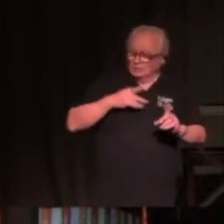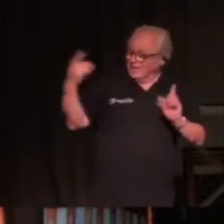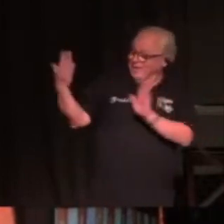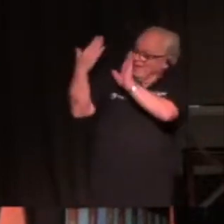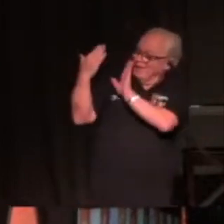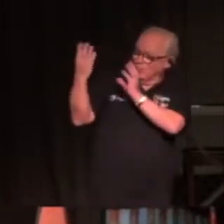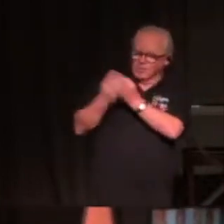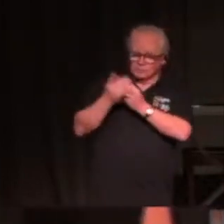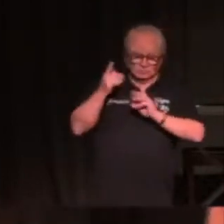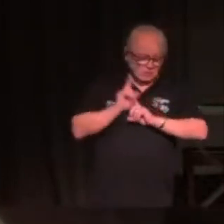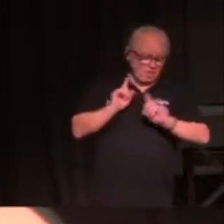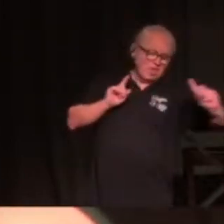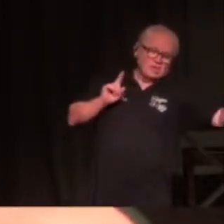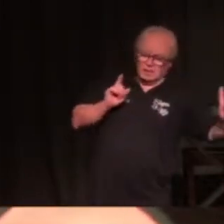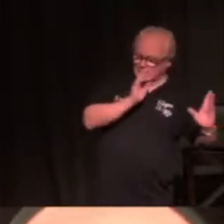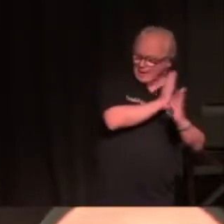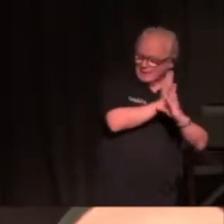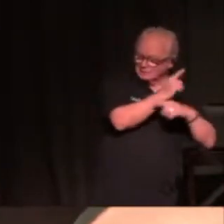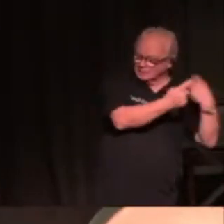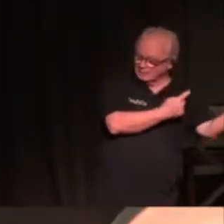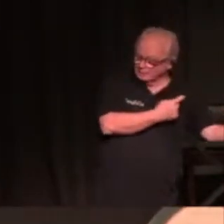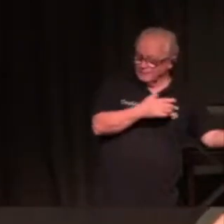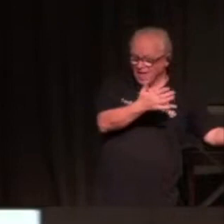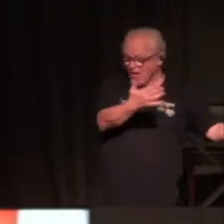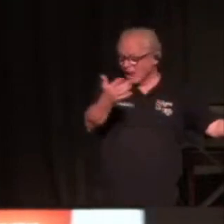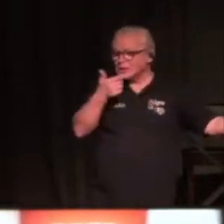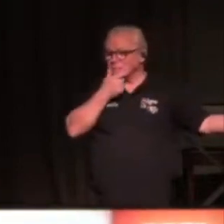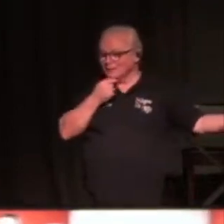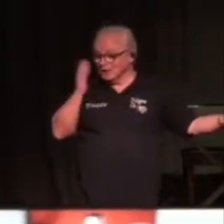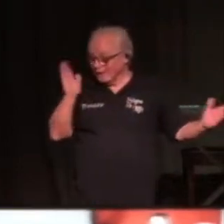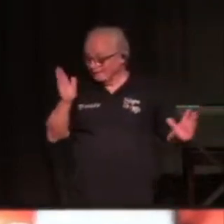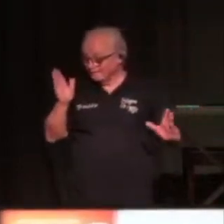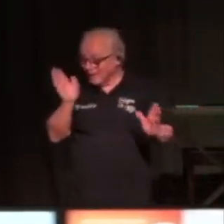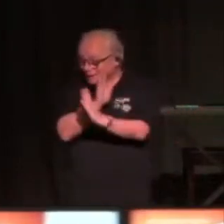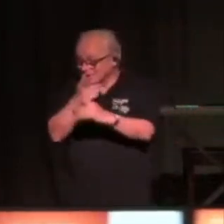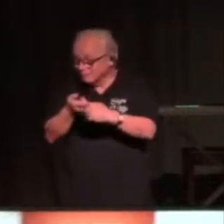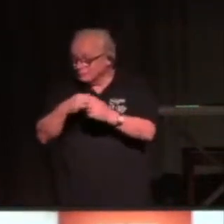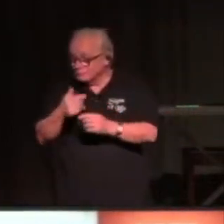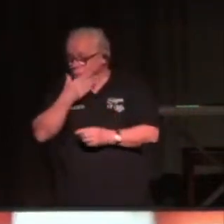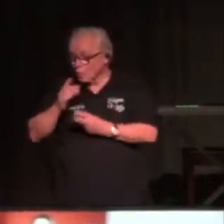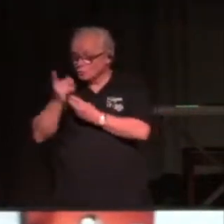hid. And there's so many of us hiding from God because, you know, we've got secret sins, guys.